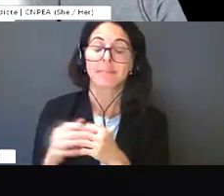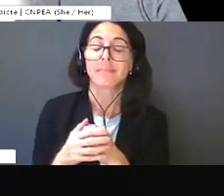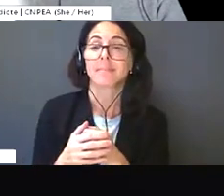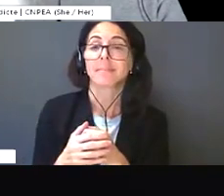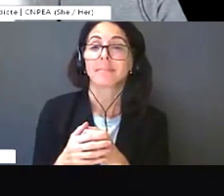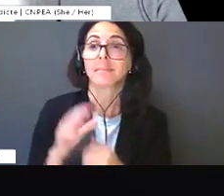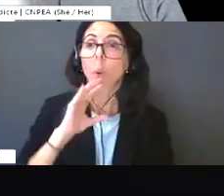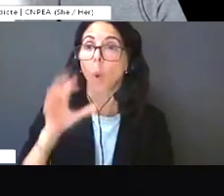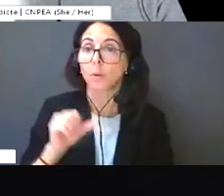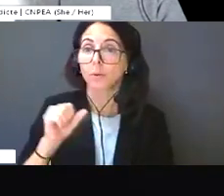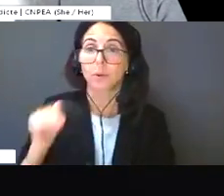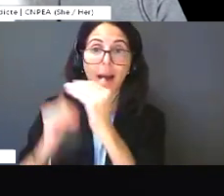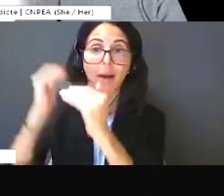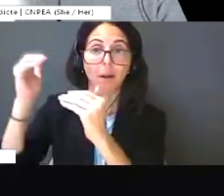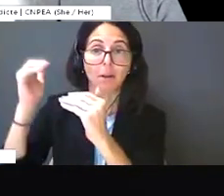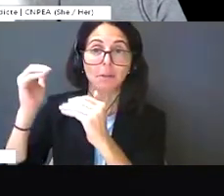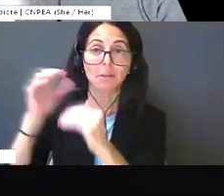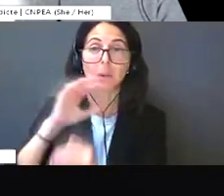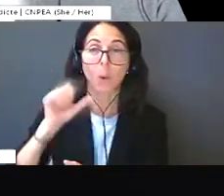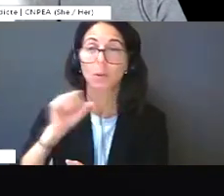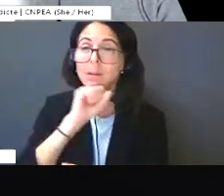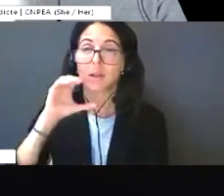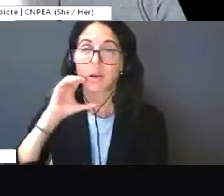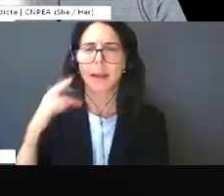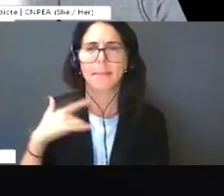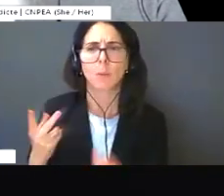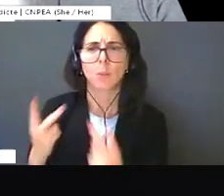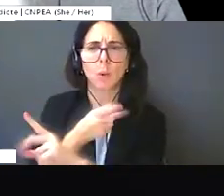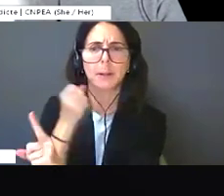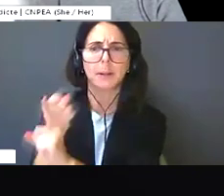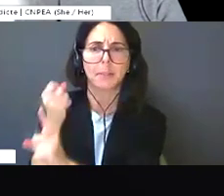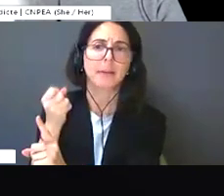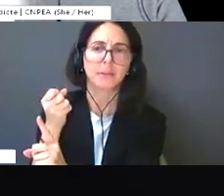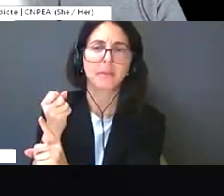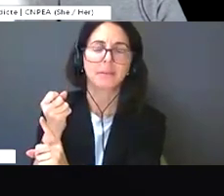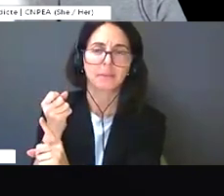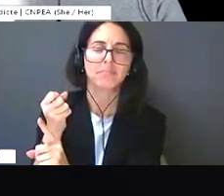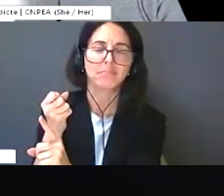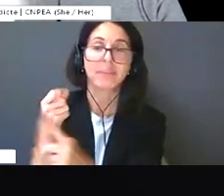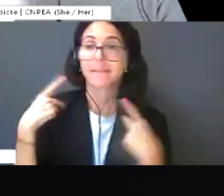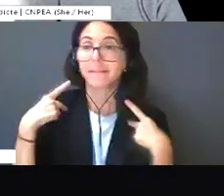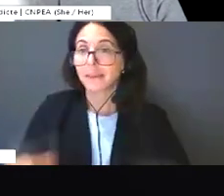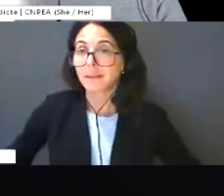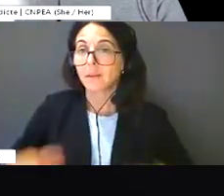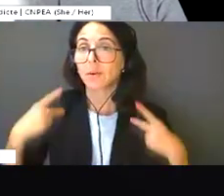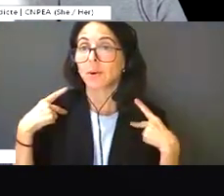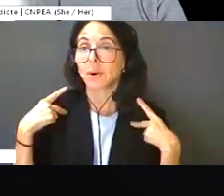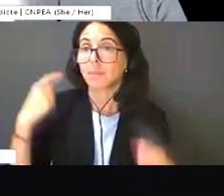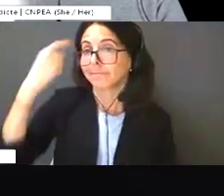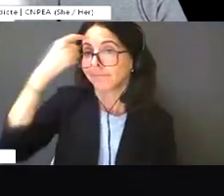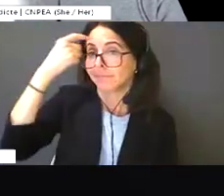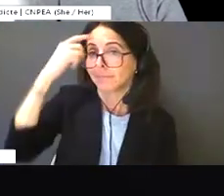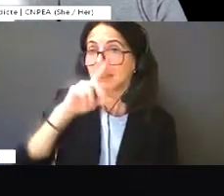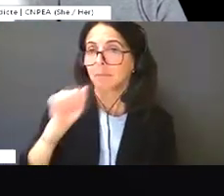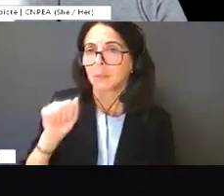increasingly older adults are more impacted by physical, cognitive